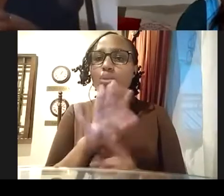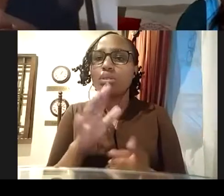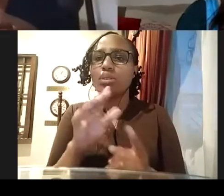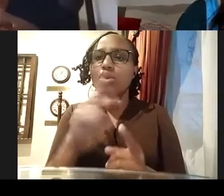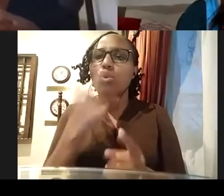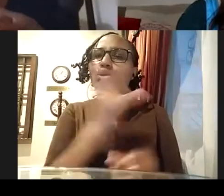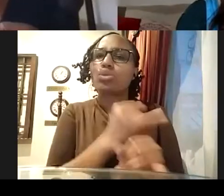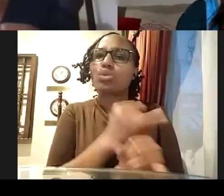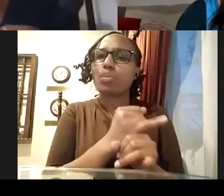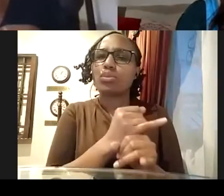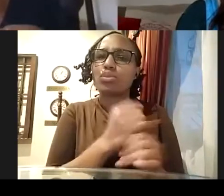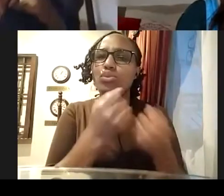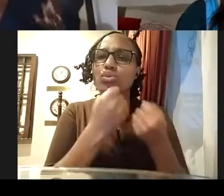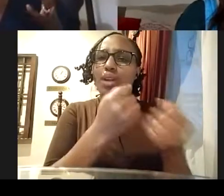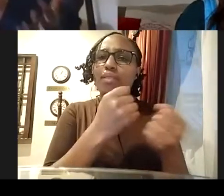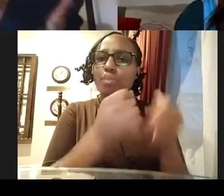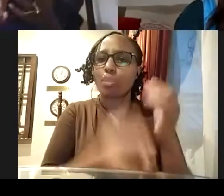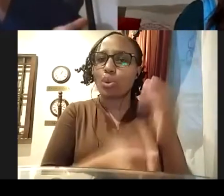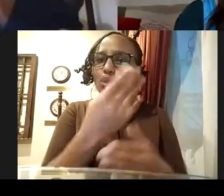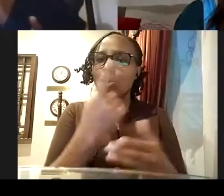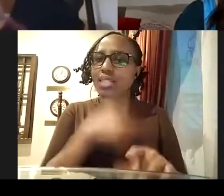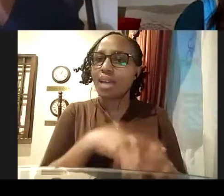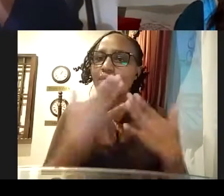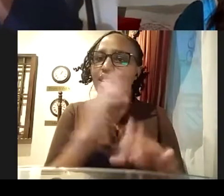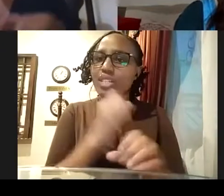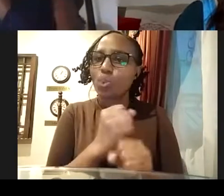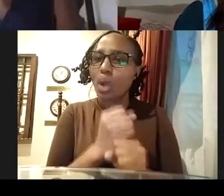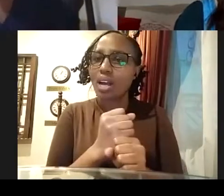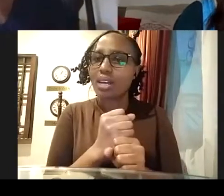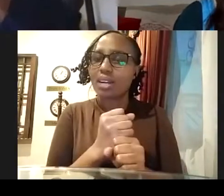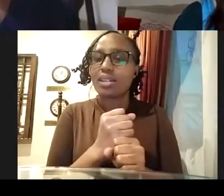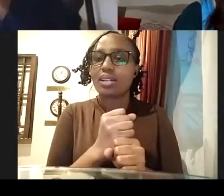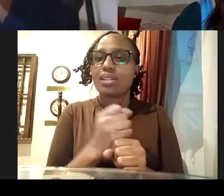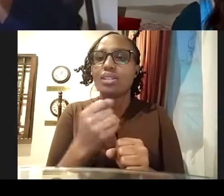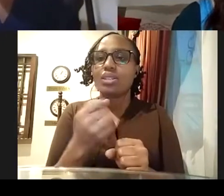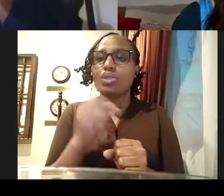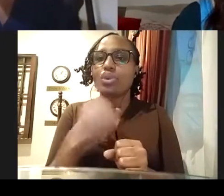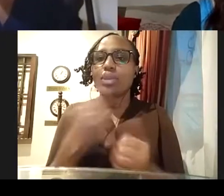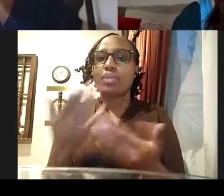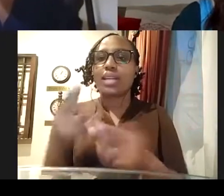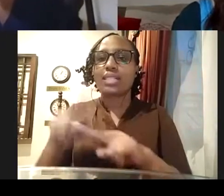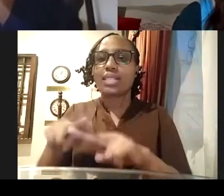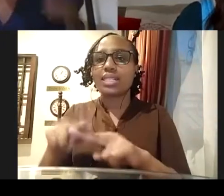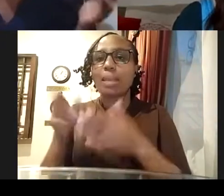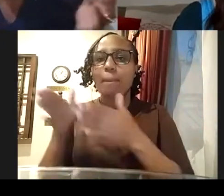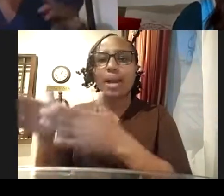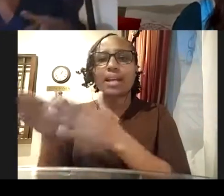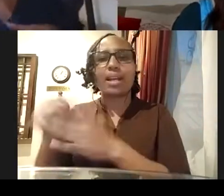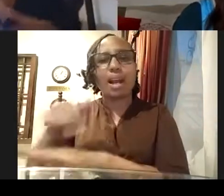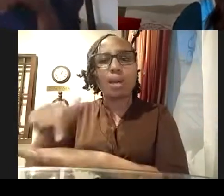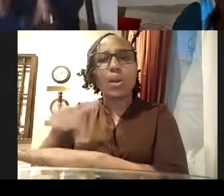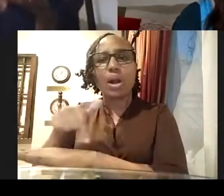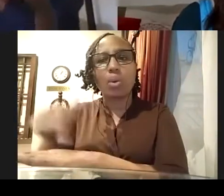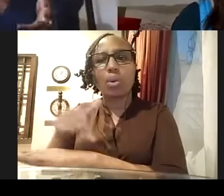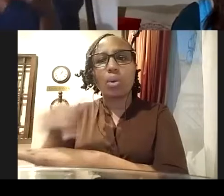production crew home when they're done with the work. Like, I want to tell that guy's story, and how he has to sit in the parking lot for hours and hours waiting. Does he go home? Does he sleep?